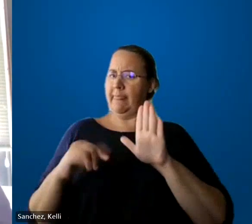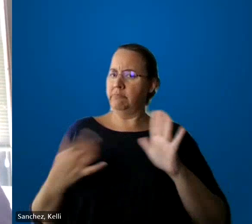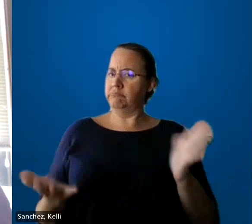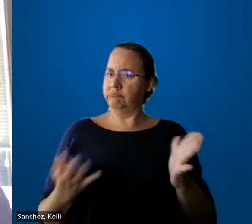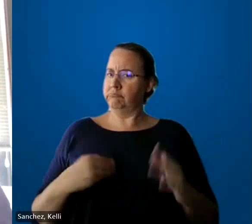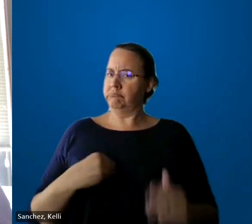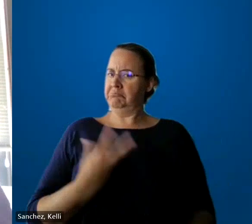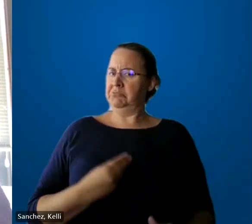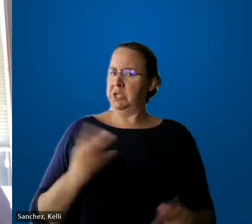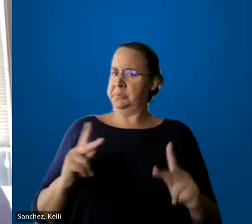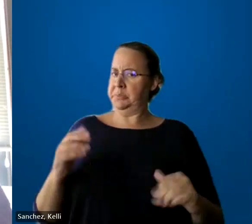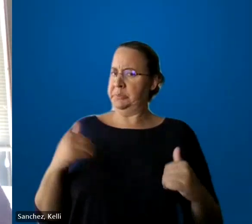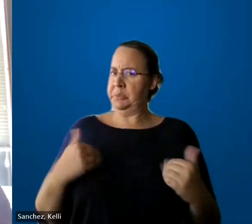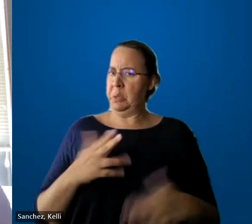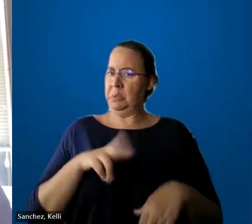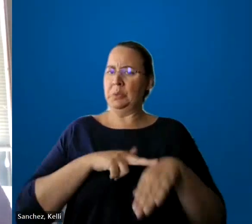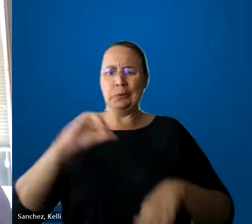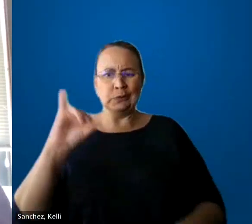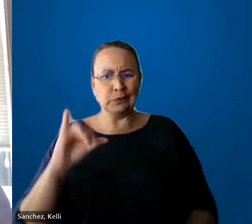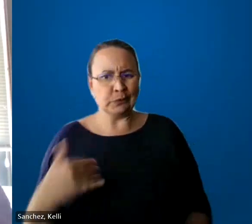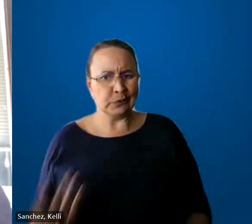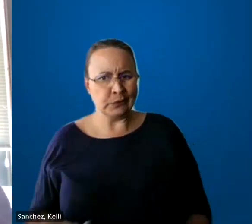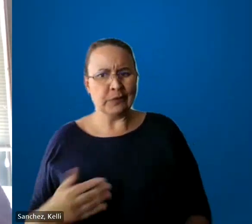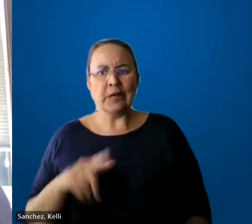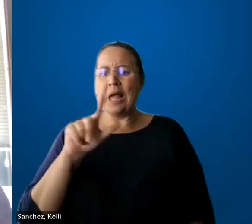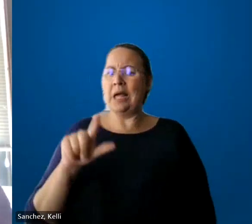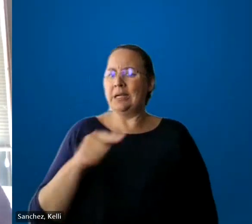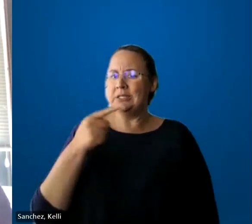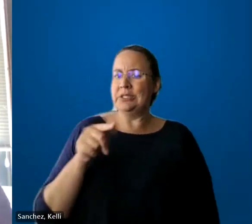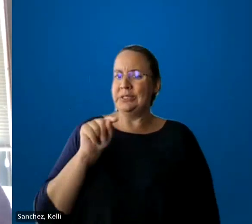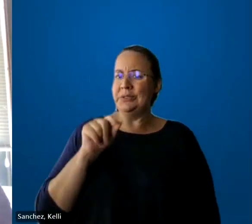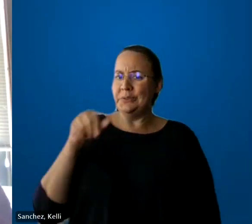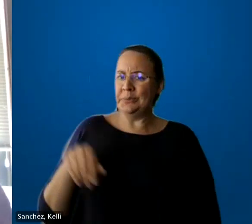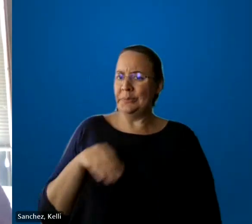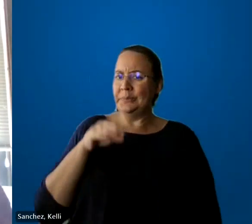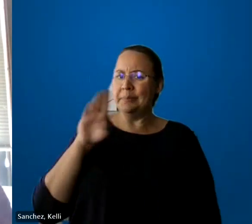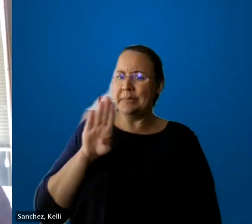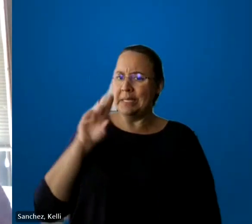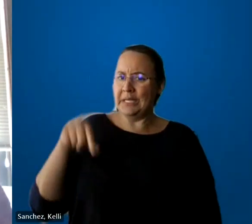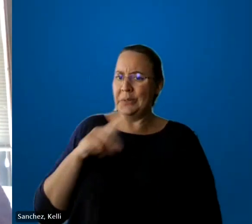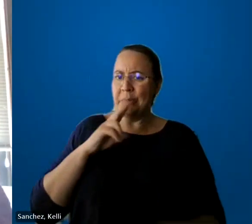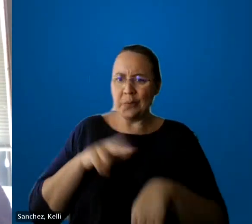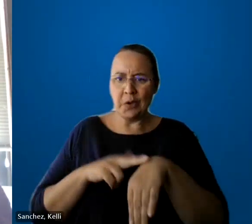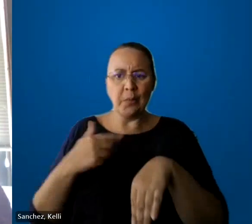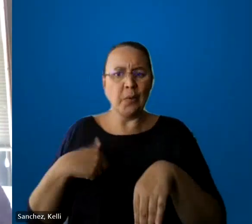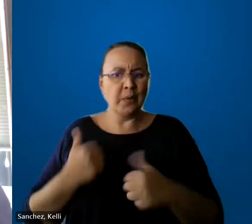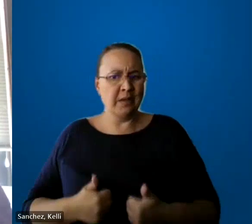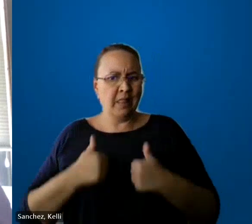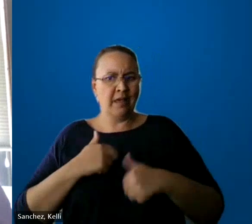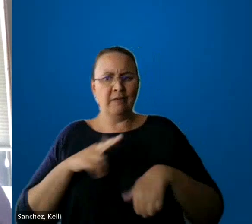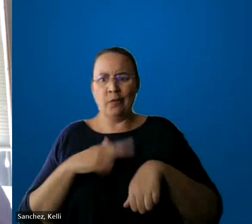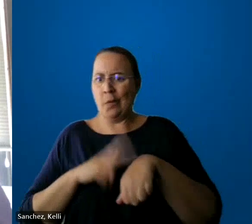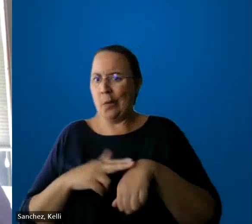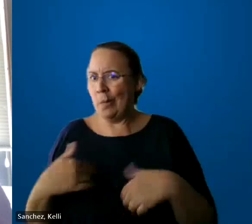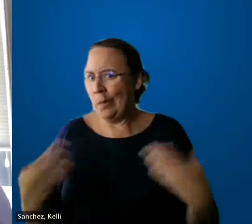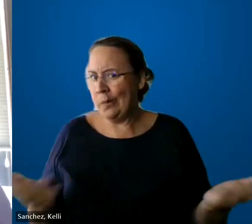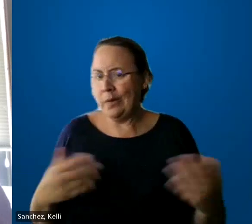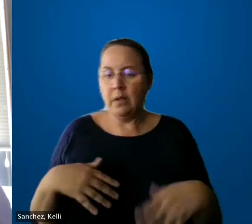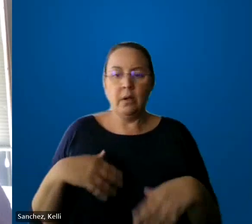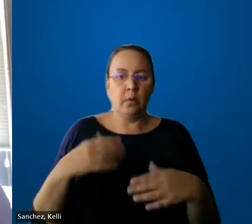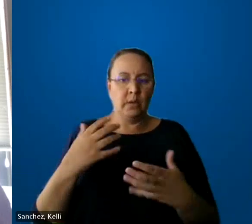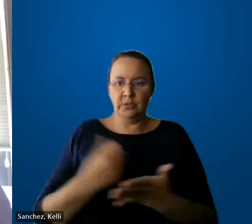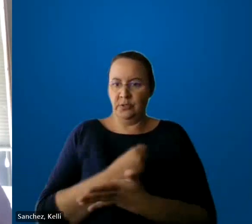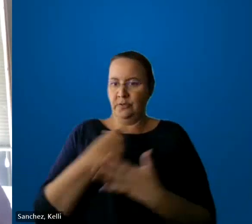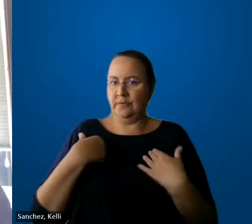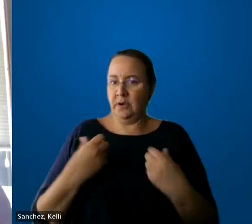people are normal too. LGBTQ people are normal too. We can live normal lives. We deserve recovery. And I think that that's